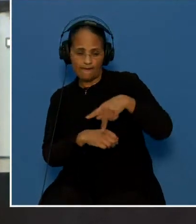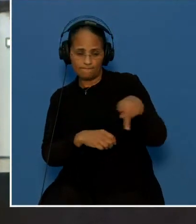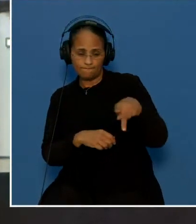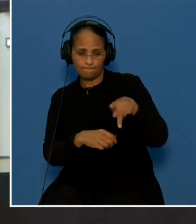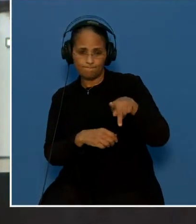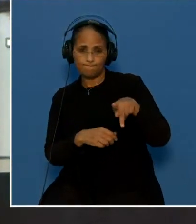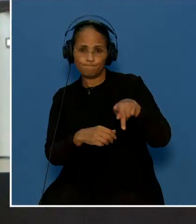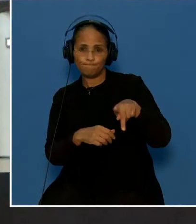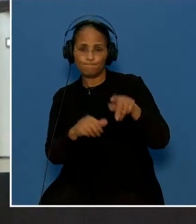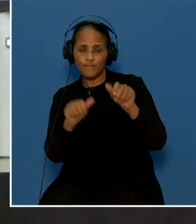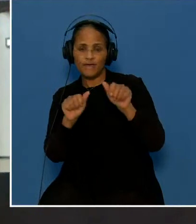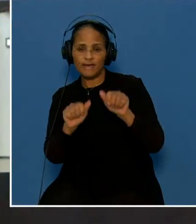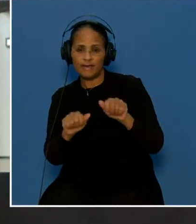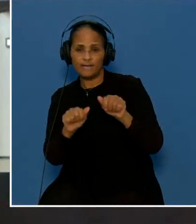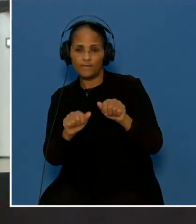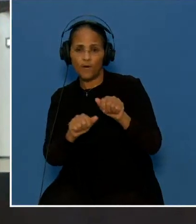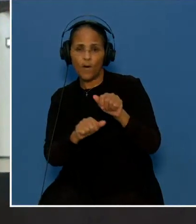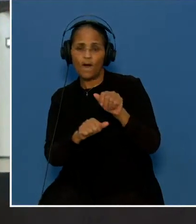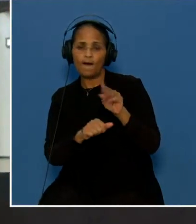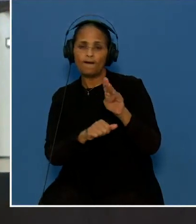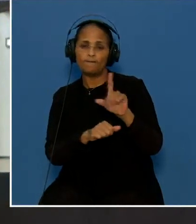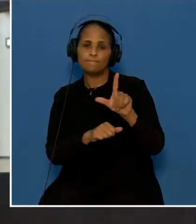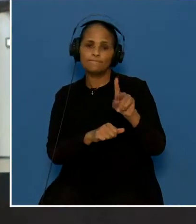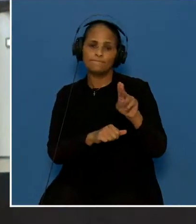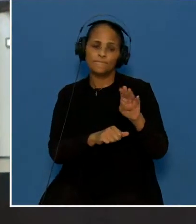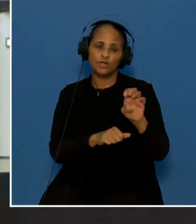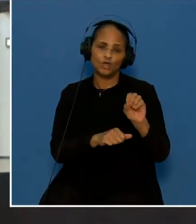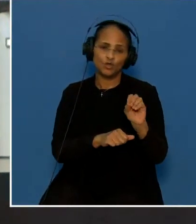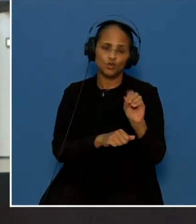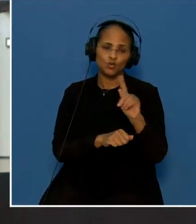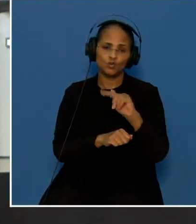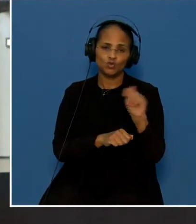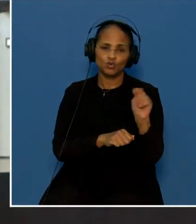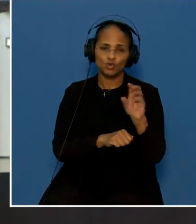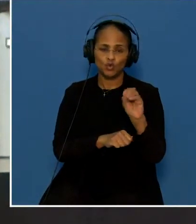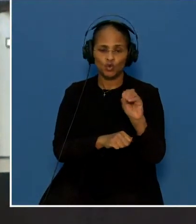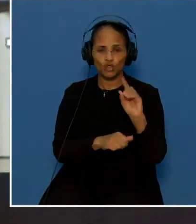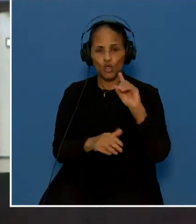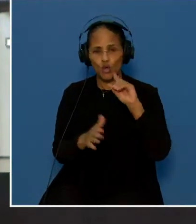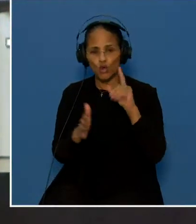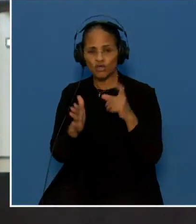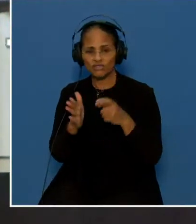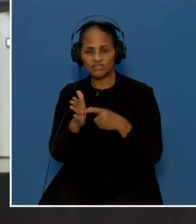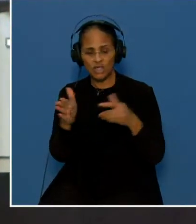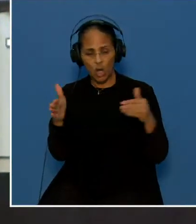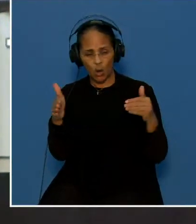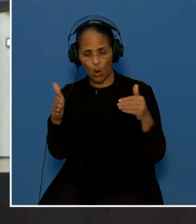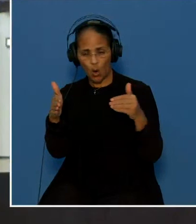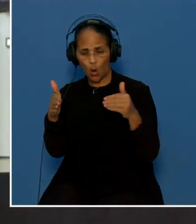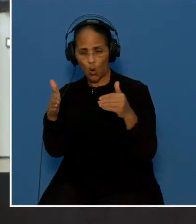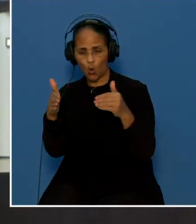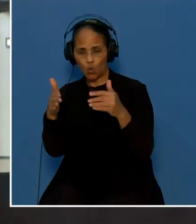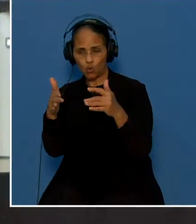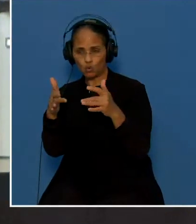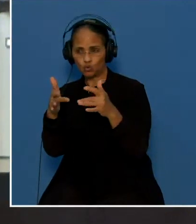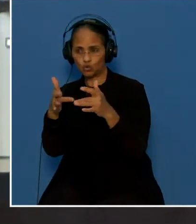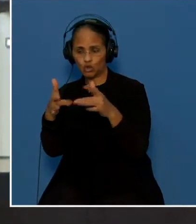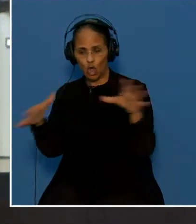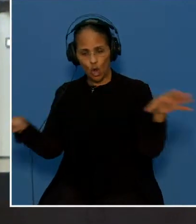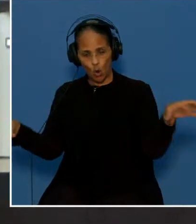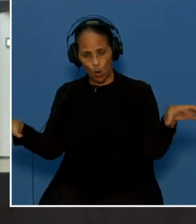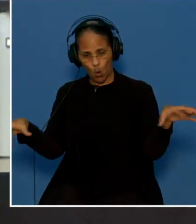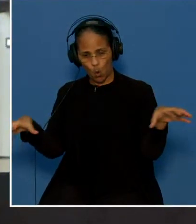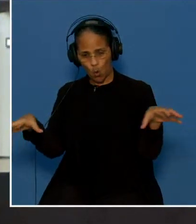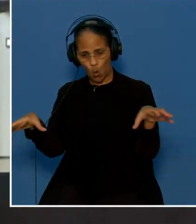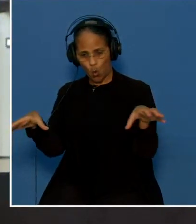installed enable Bluetooth and exposure notifications are near each other, the app uses anonymous